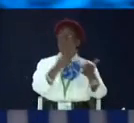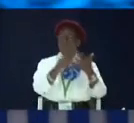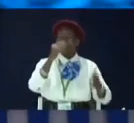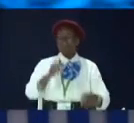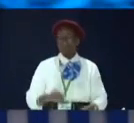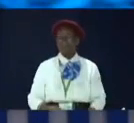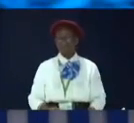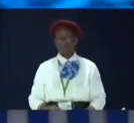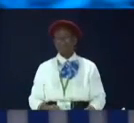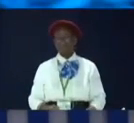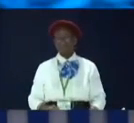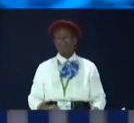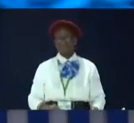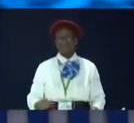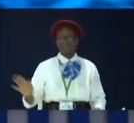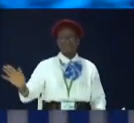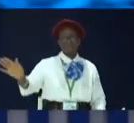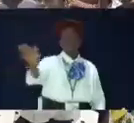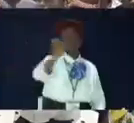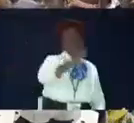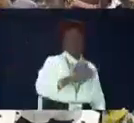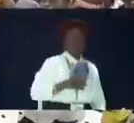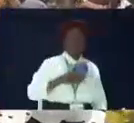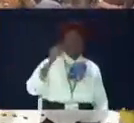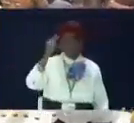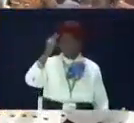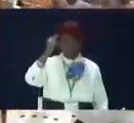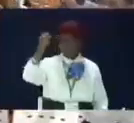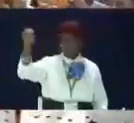Your memory will become more accurate.